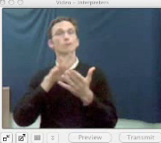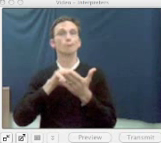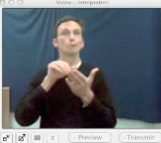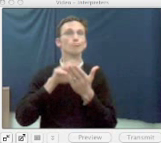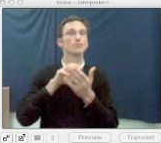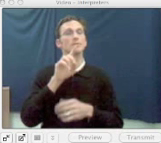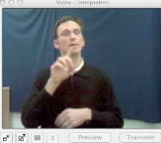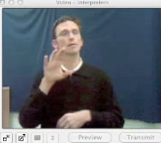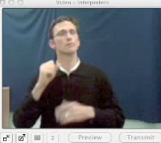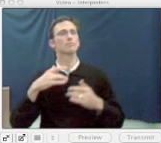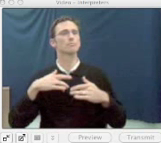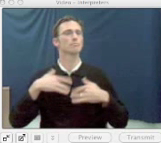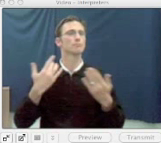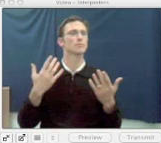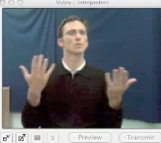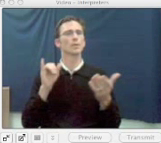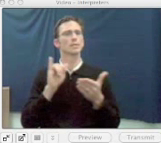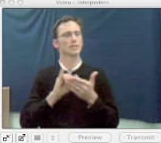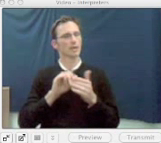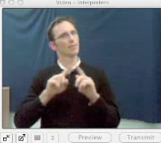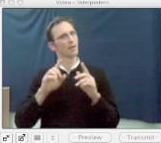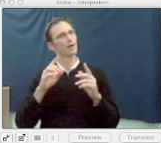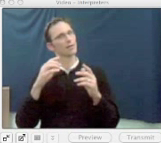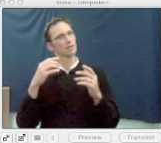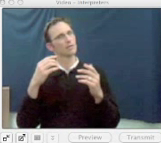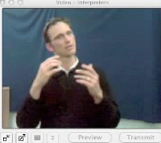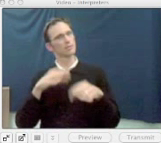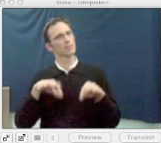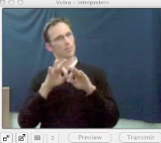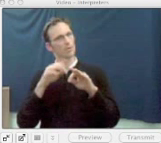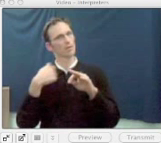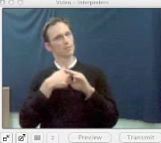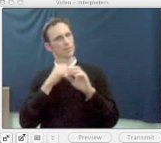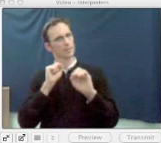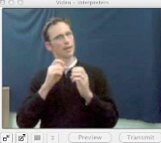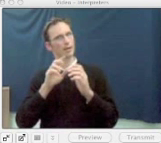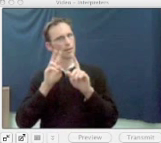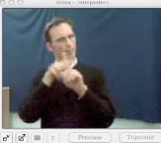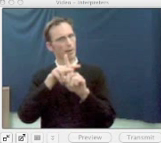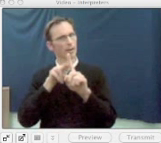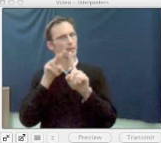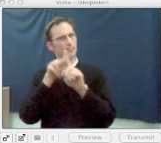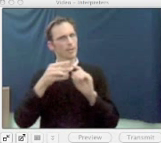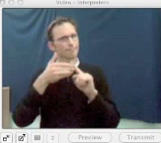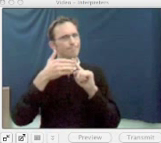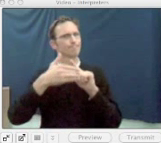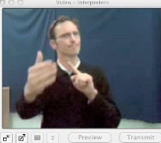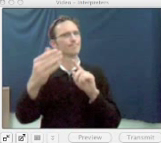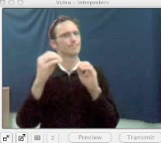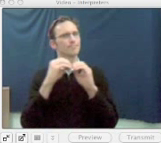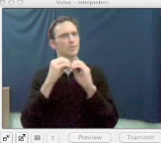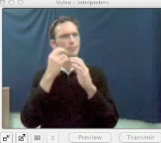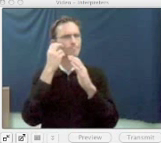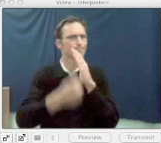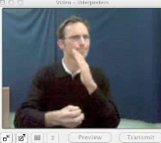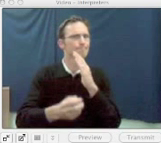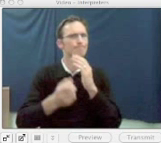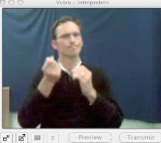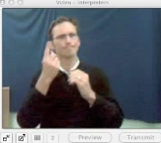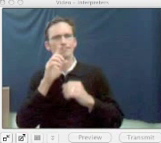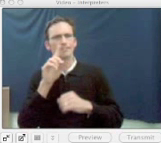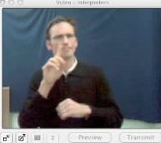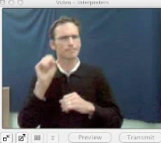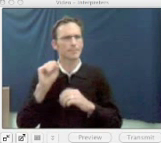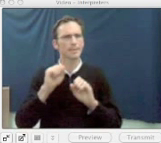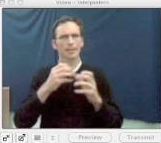control schema, but then to carry that on into other activities where you can really start to dive into it and analyze it and